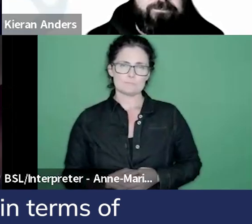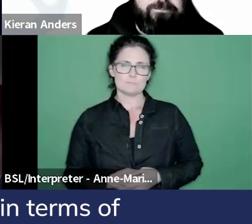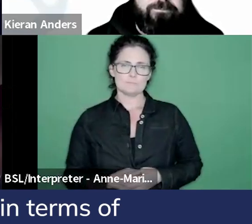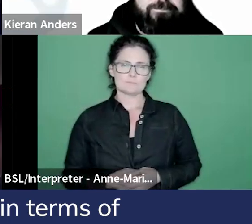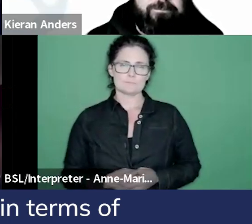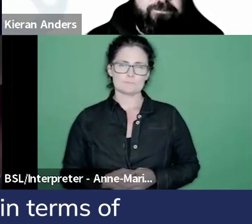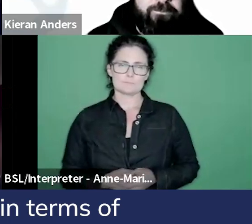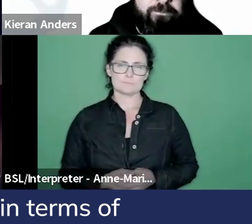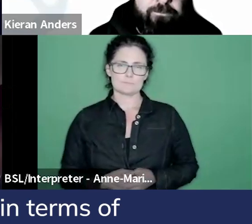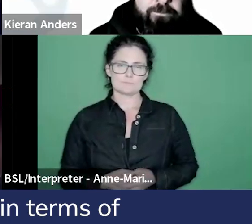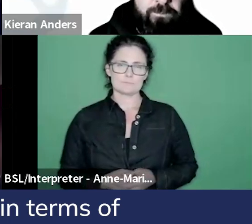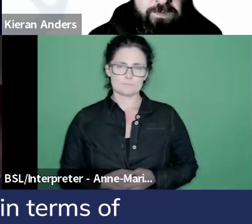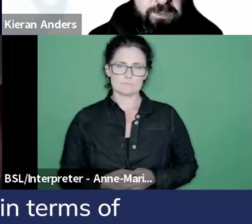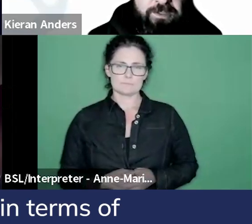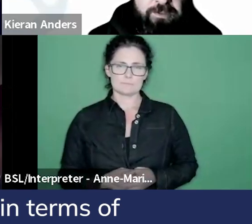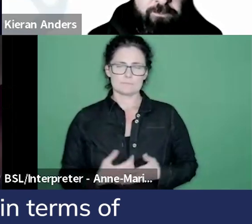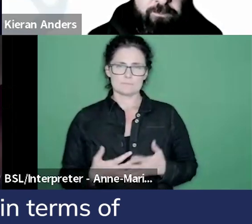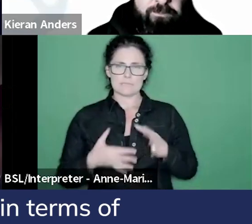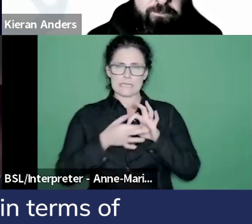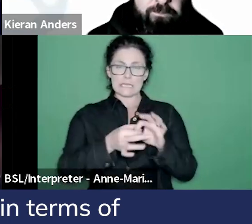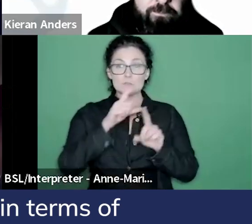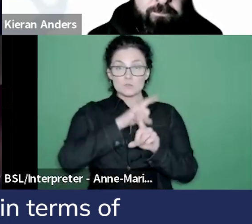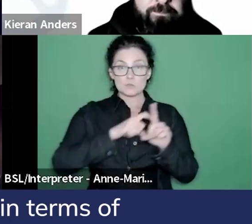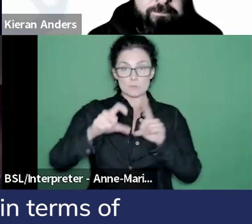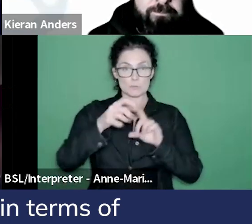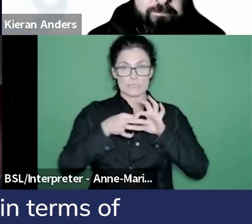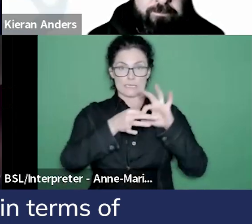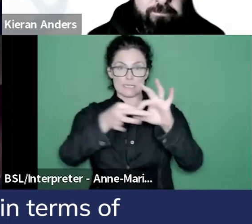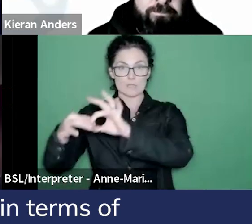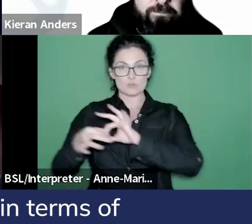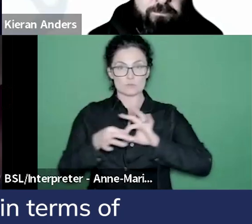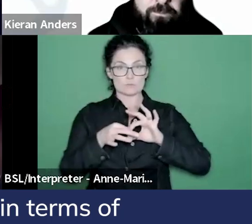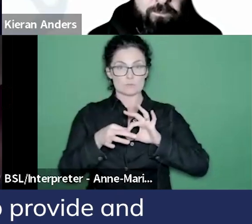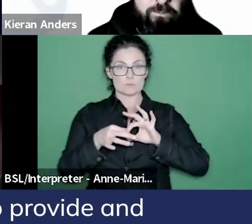in terms of what's there in terms of community and connection, the